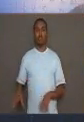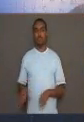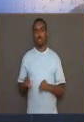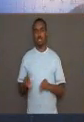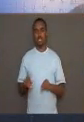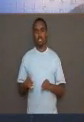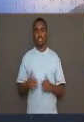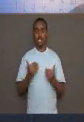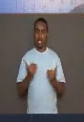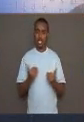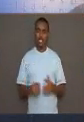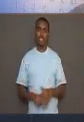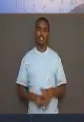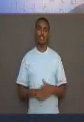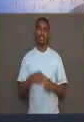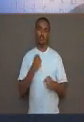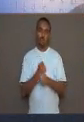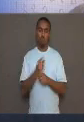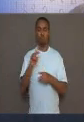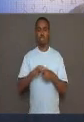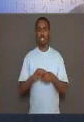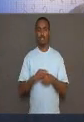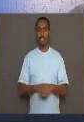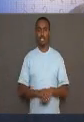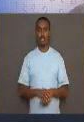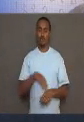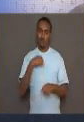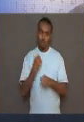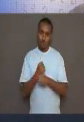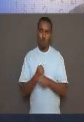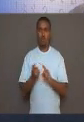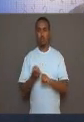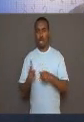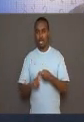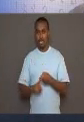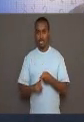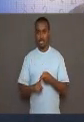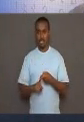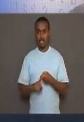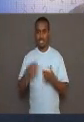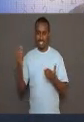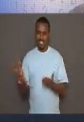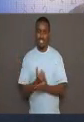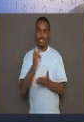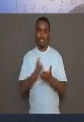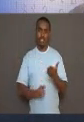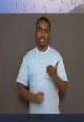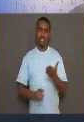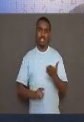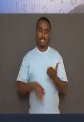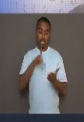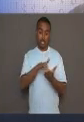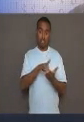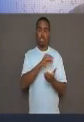Students, let us do an activity. Working with a partner, take your list of cities